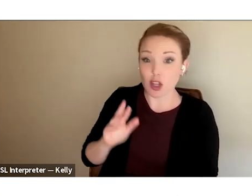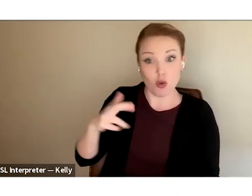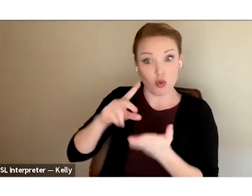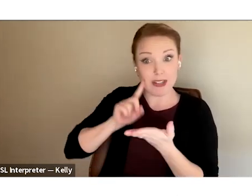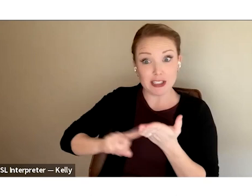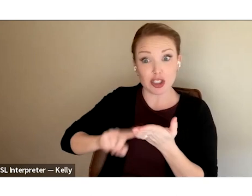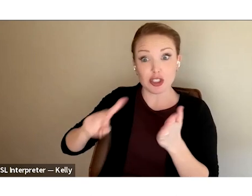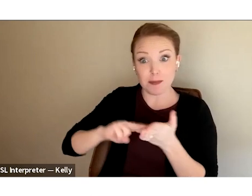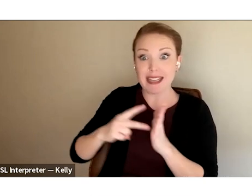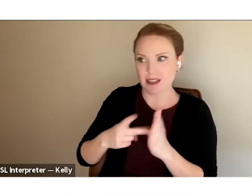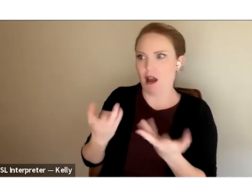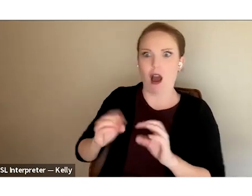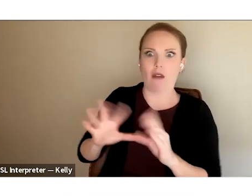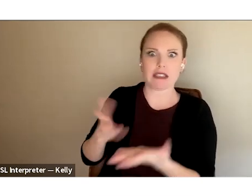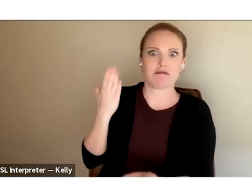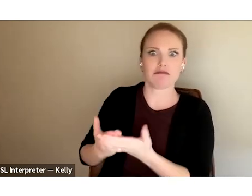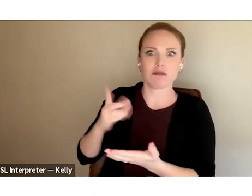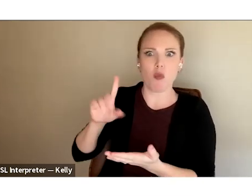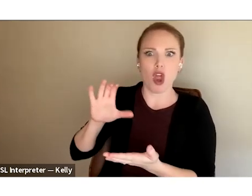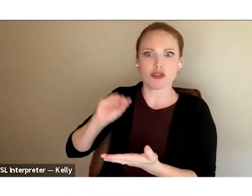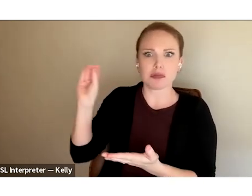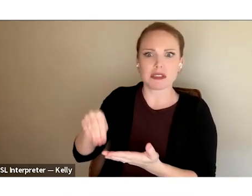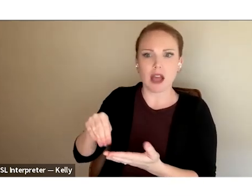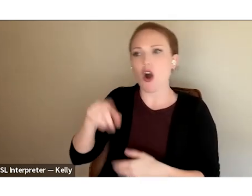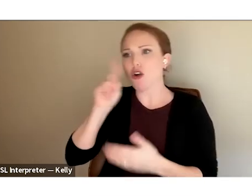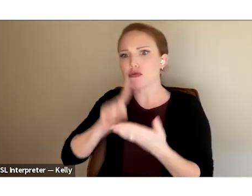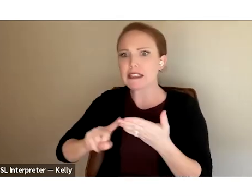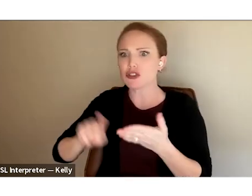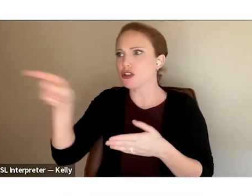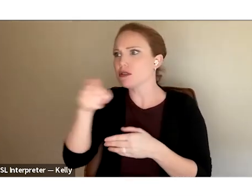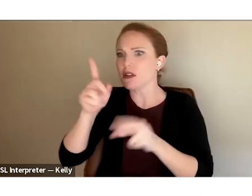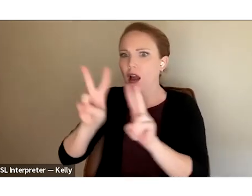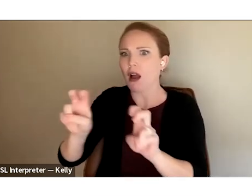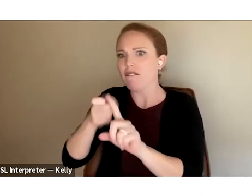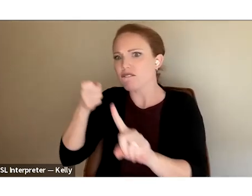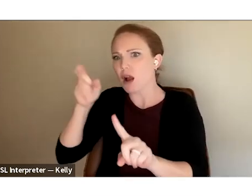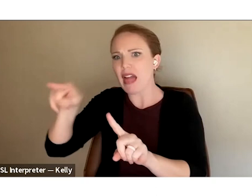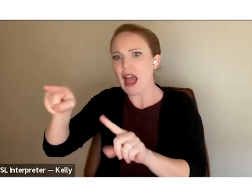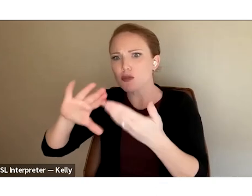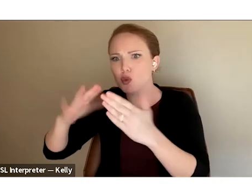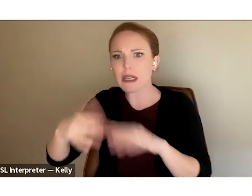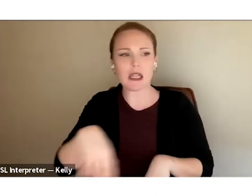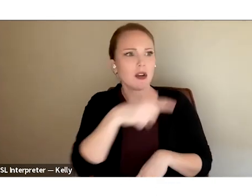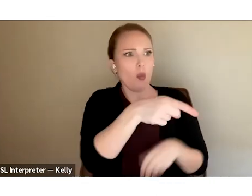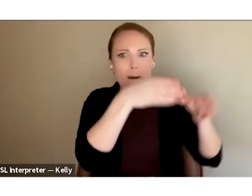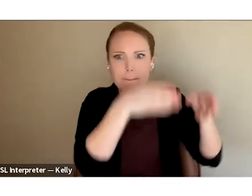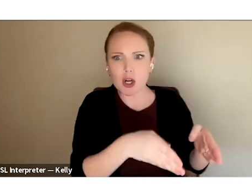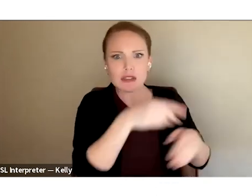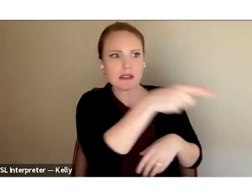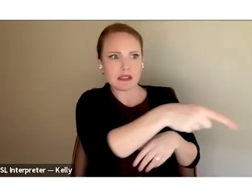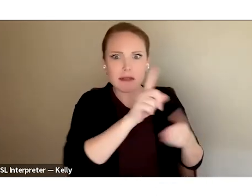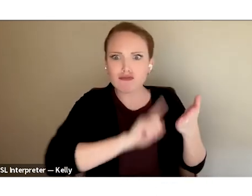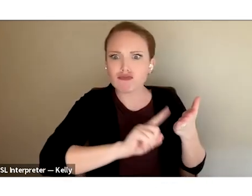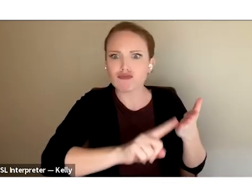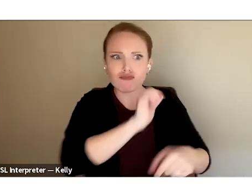that because some research has come out of either a community or a person, that's a rigid, set